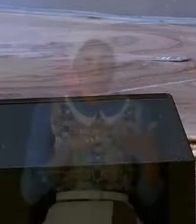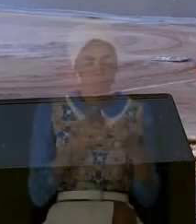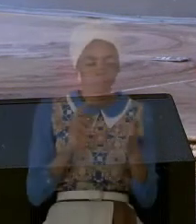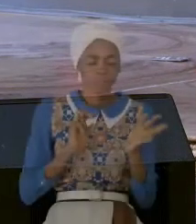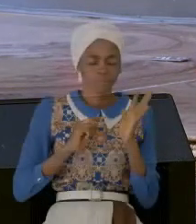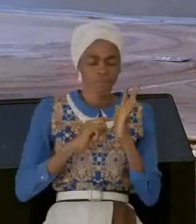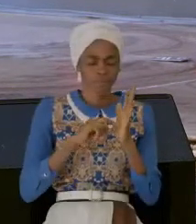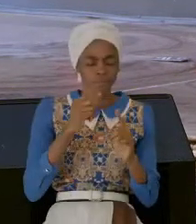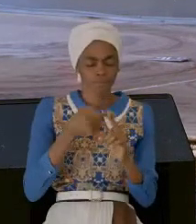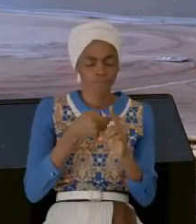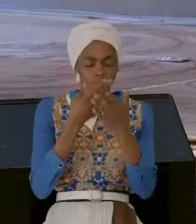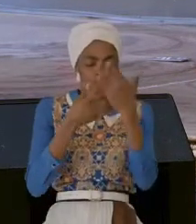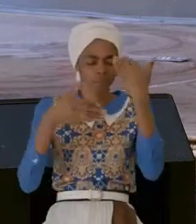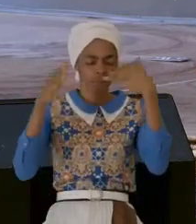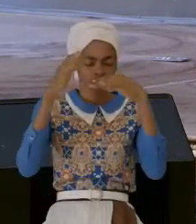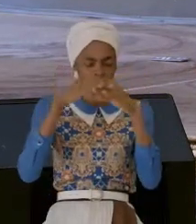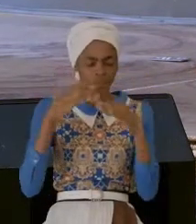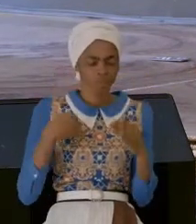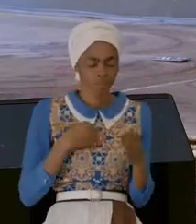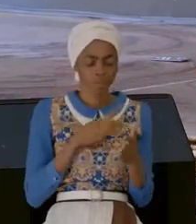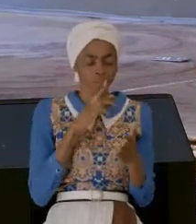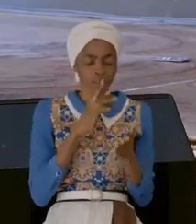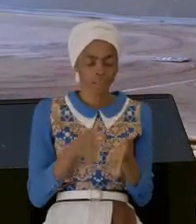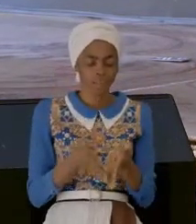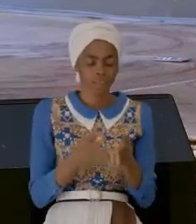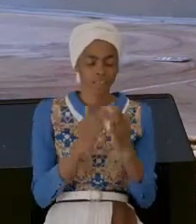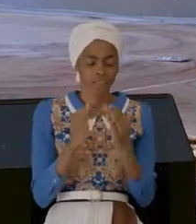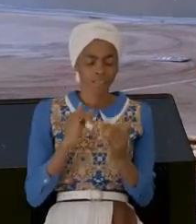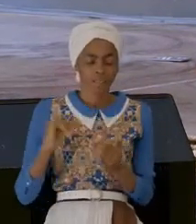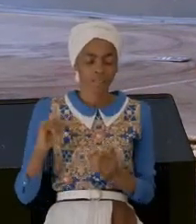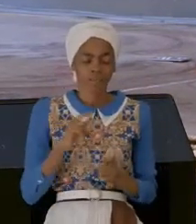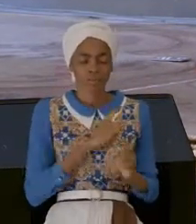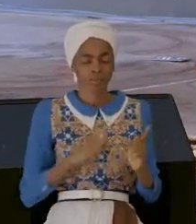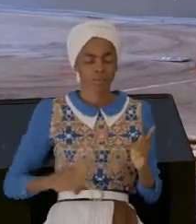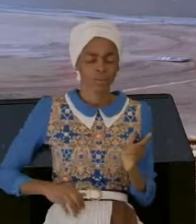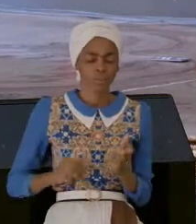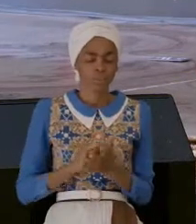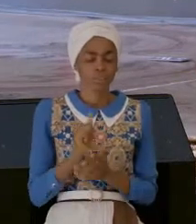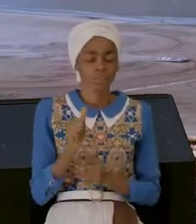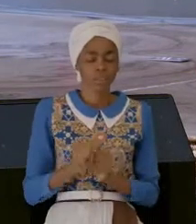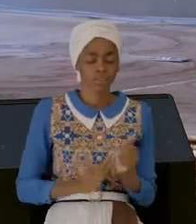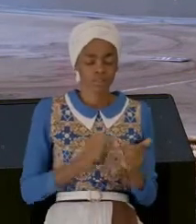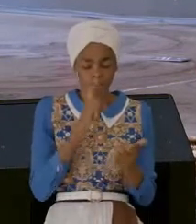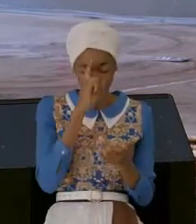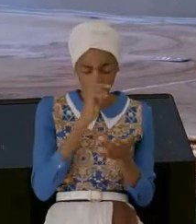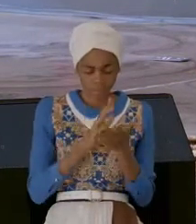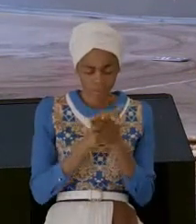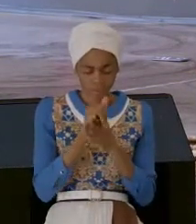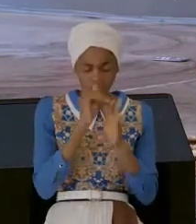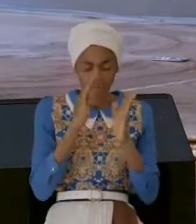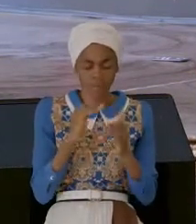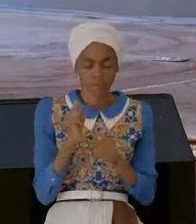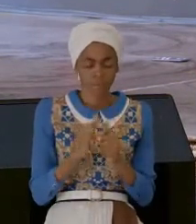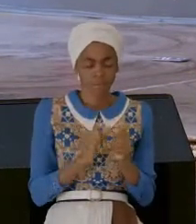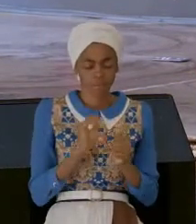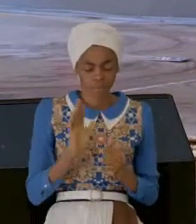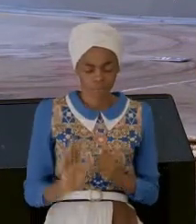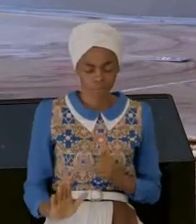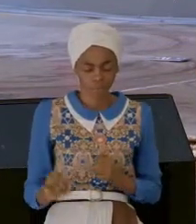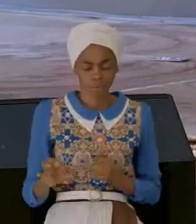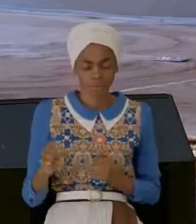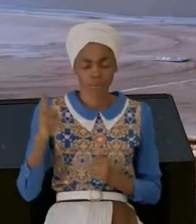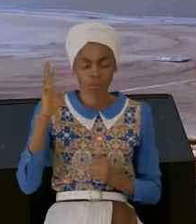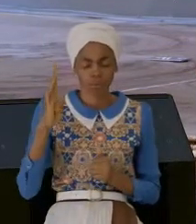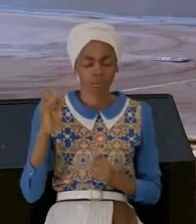heaven we're asking oh Lord that every believer every child of God